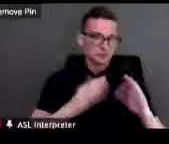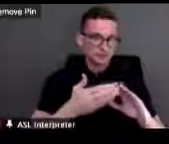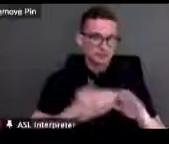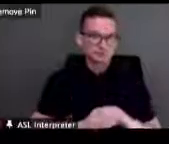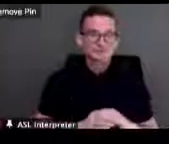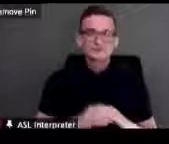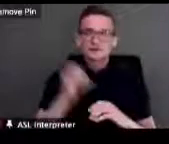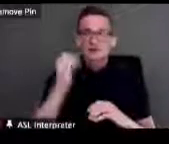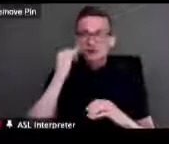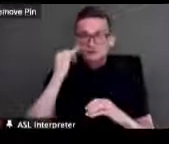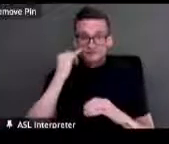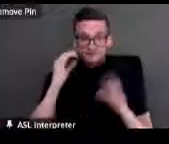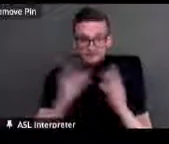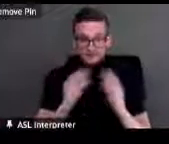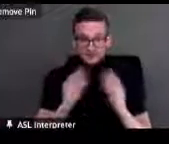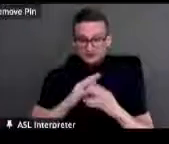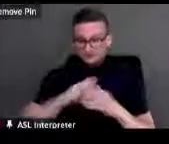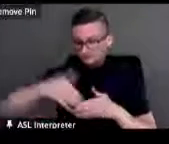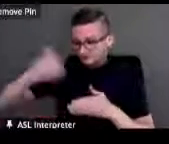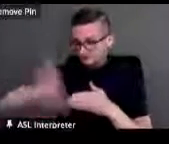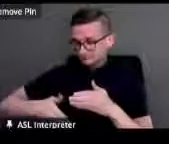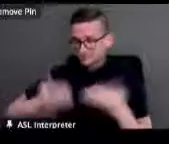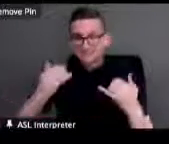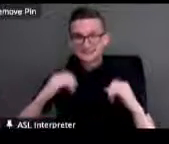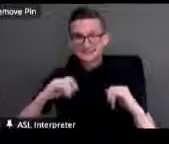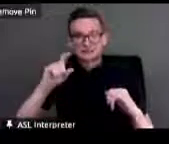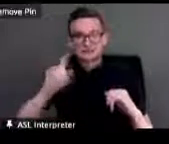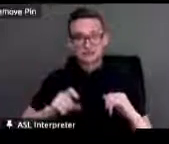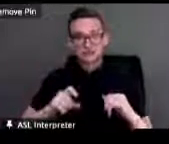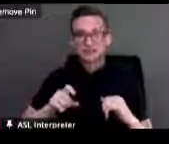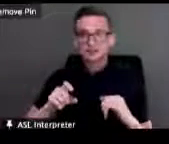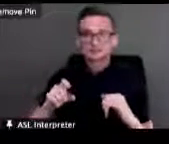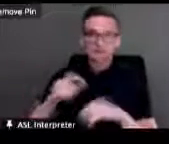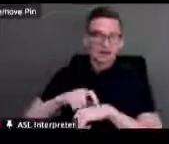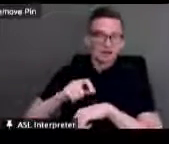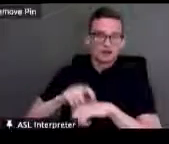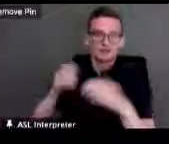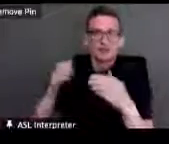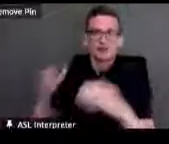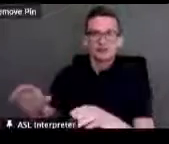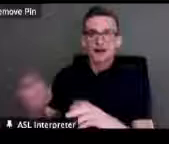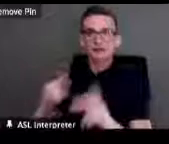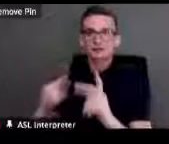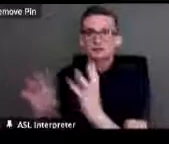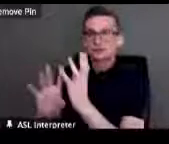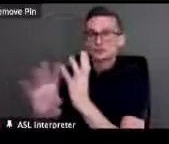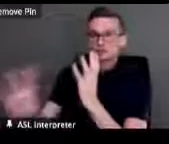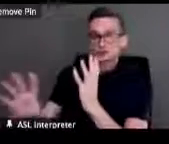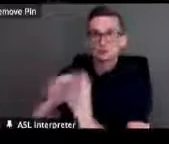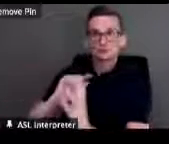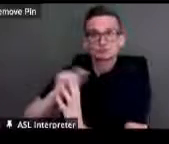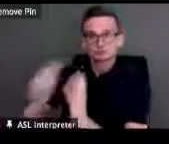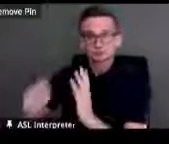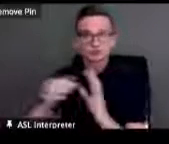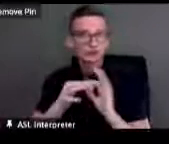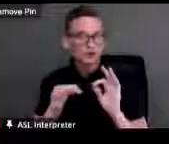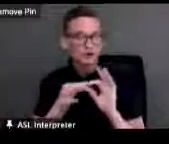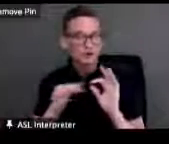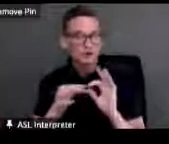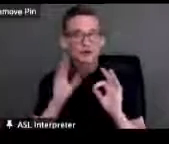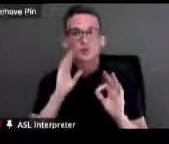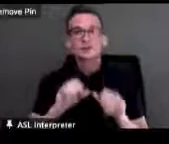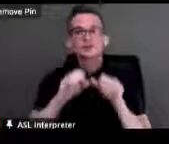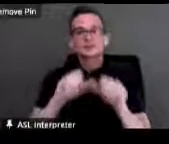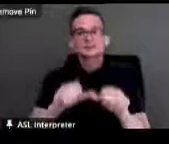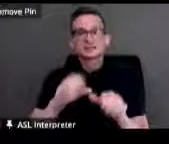at the conclusion of the meeting, there is still a need to allow for members of the public in the queue to speak, we will continue this COI input